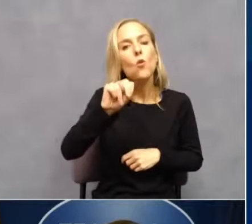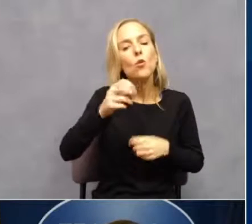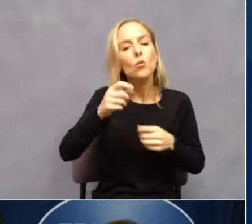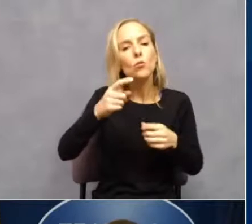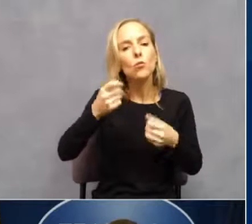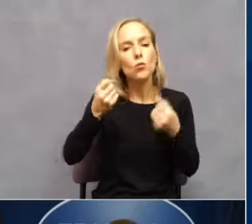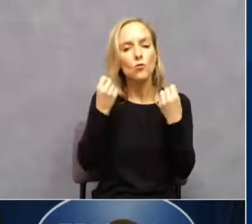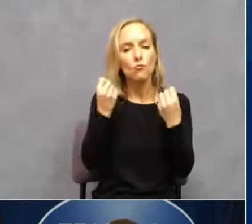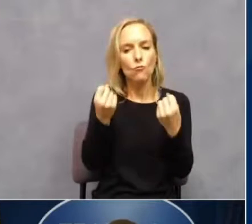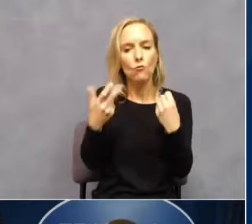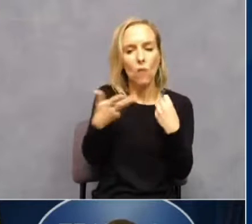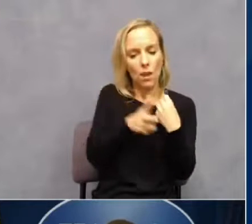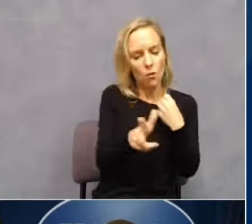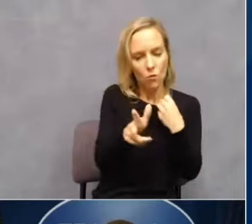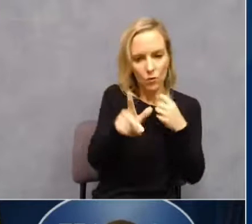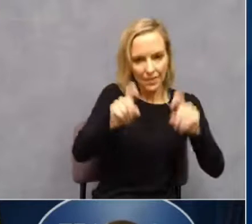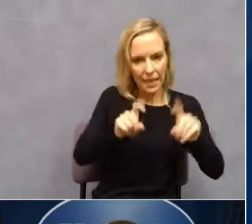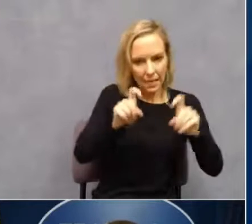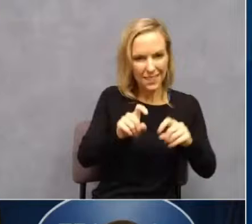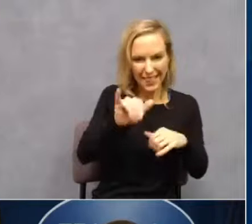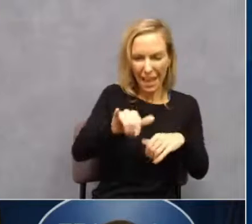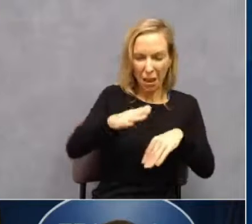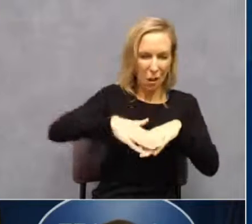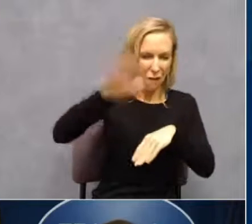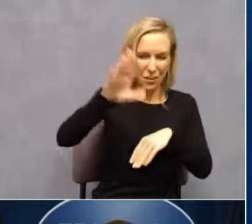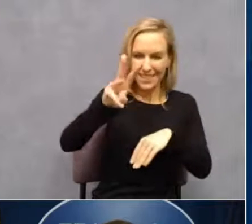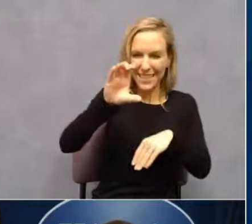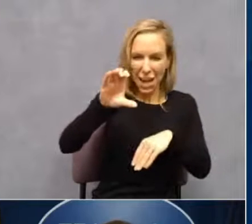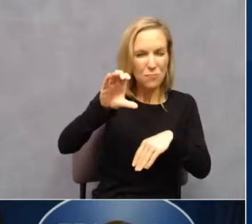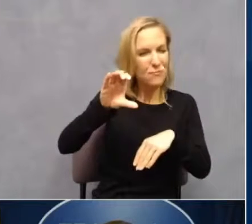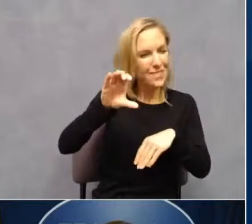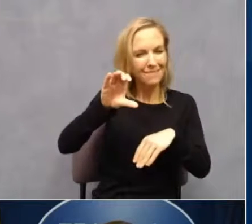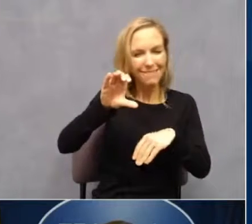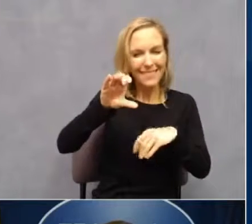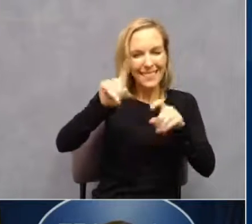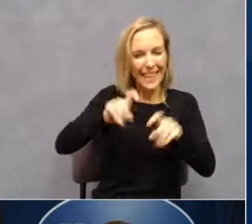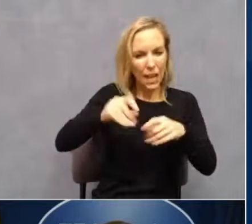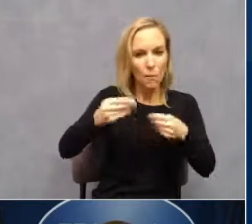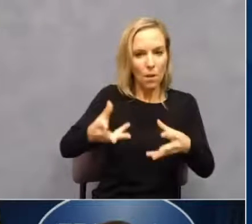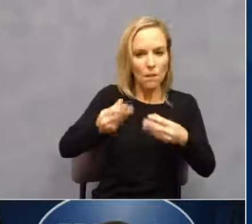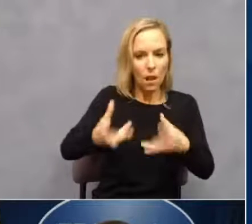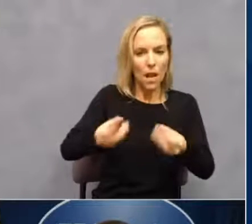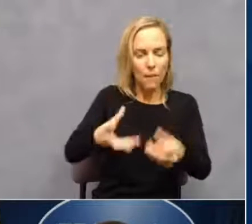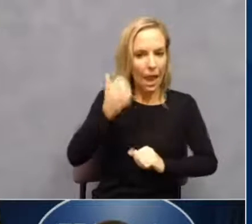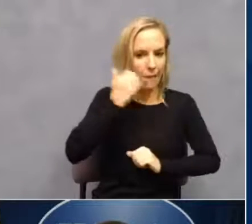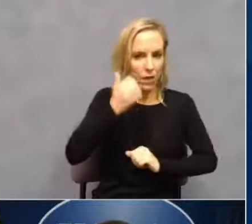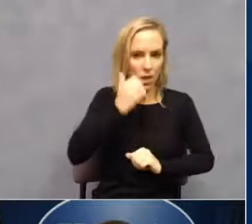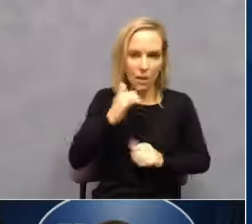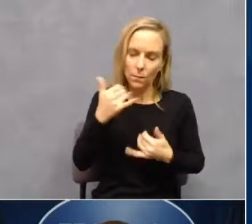600 plus a day. We need people to continue to go to that as well.